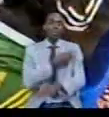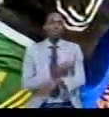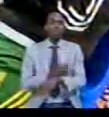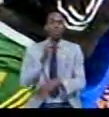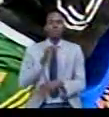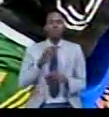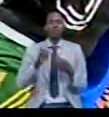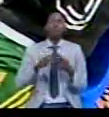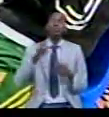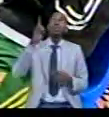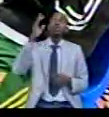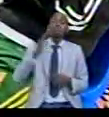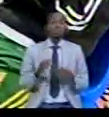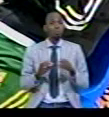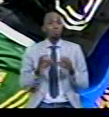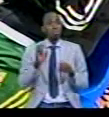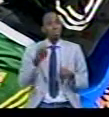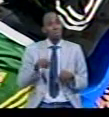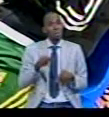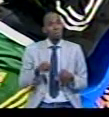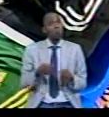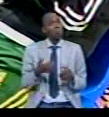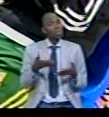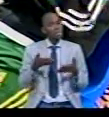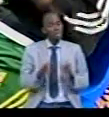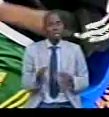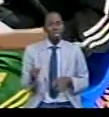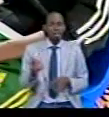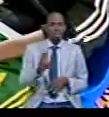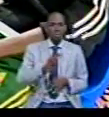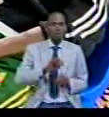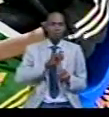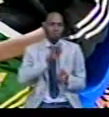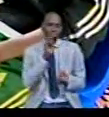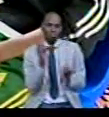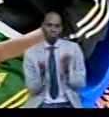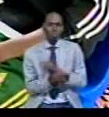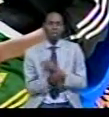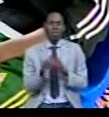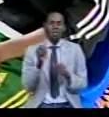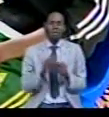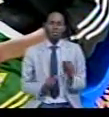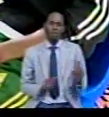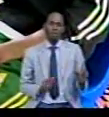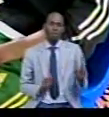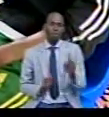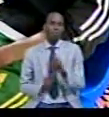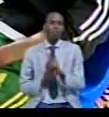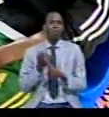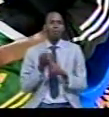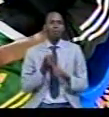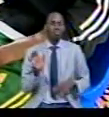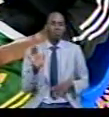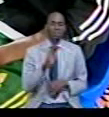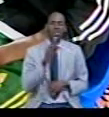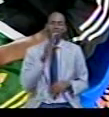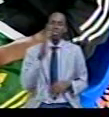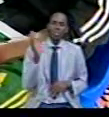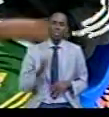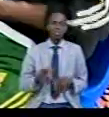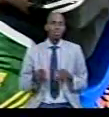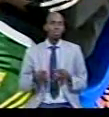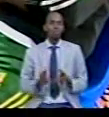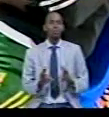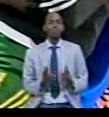God. Yea, let them turn everyone from his evil